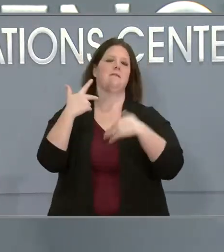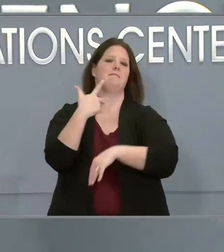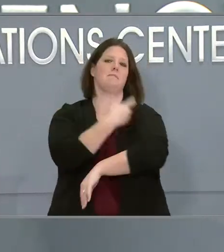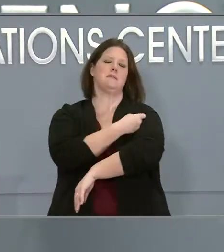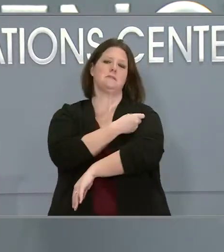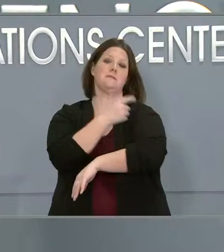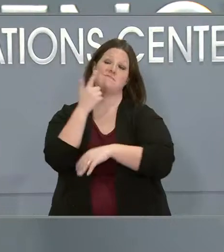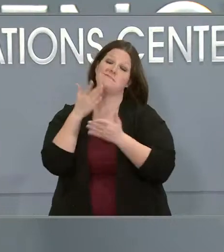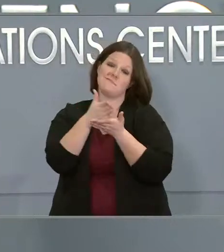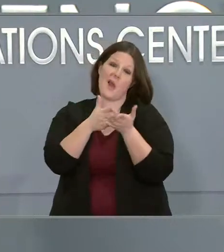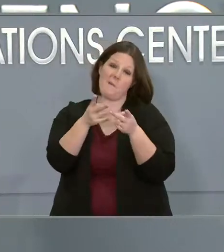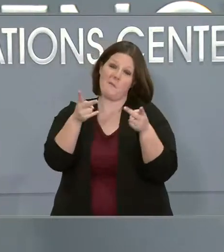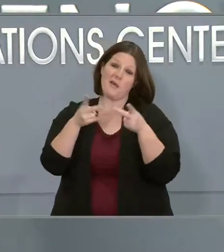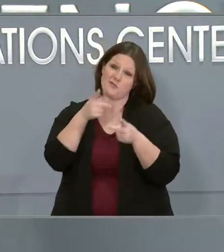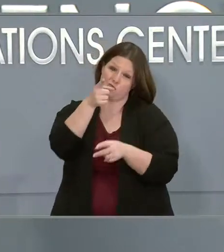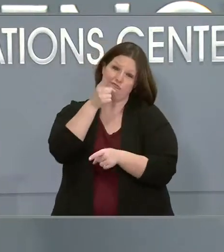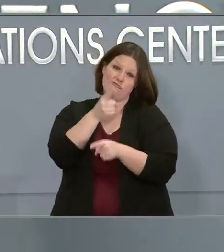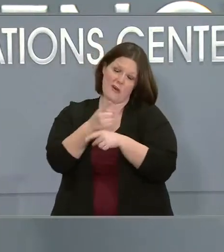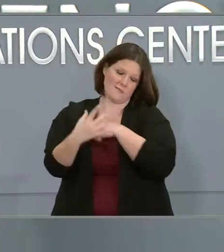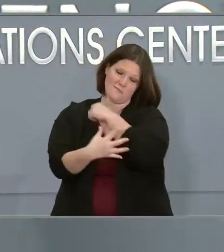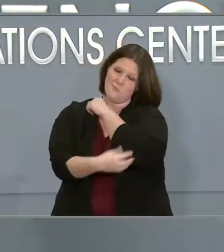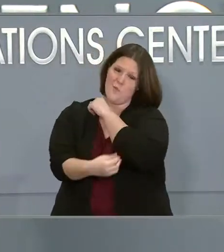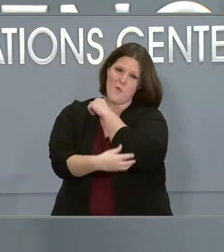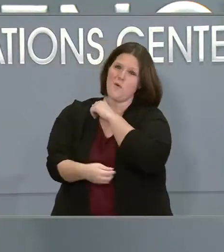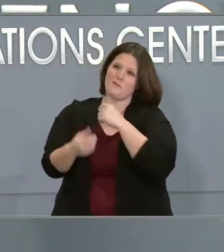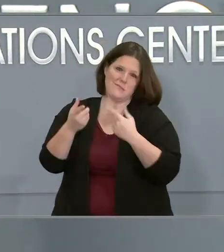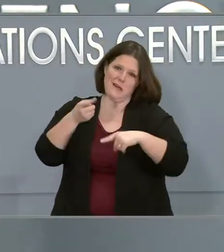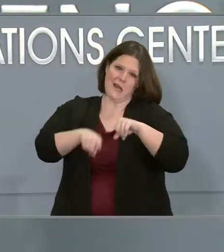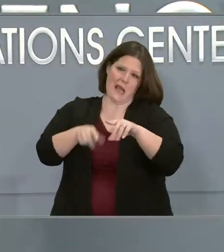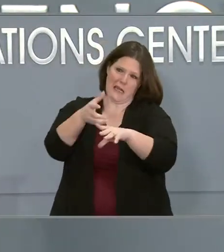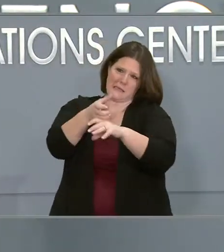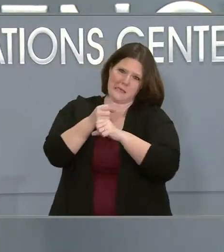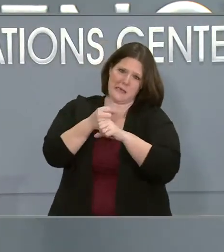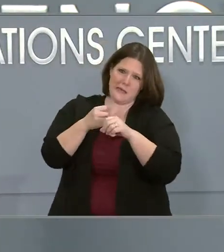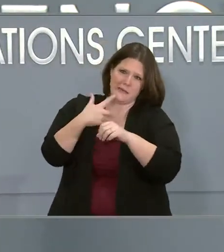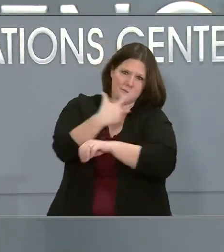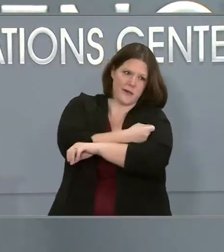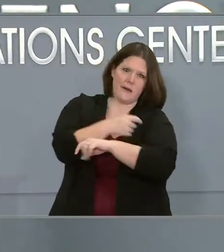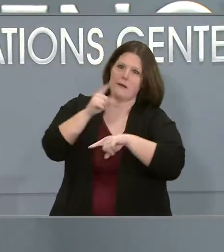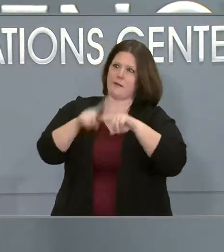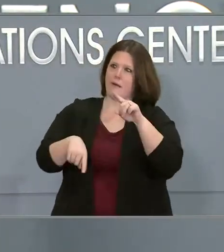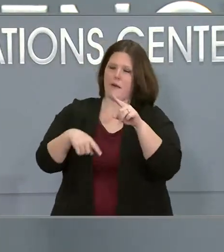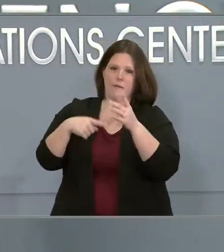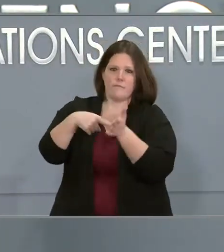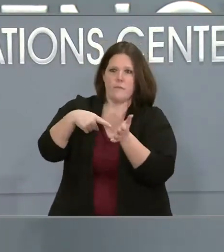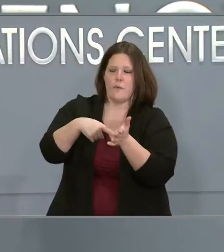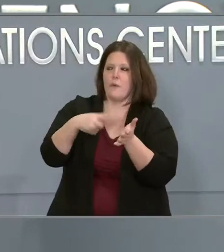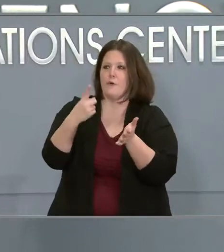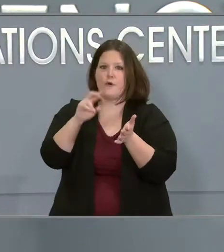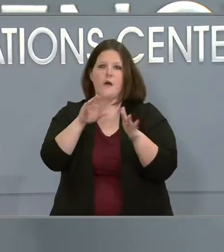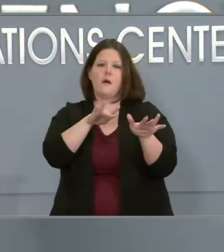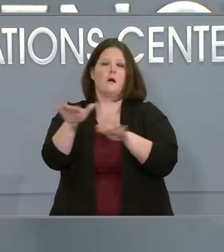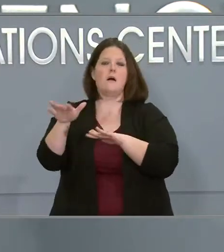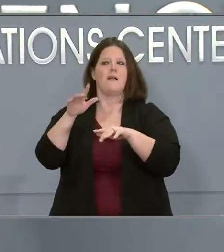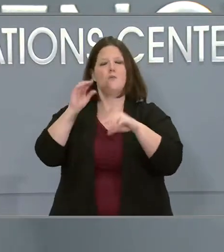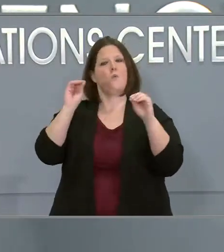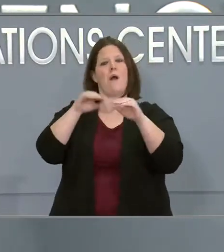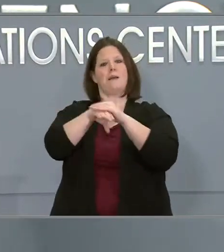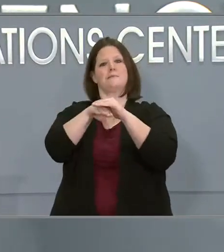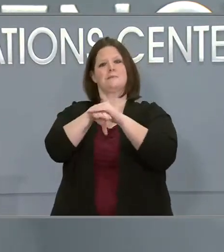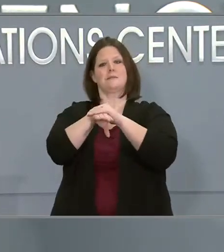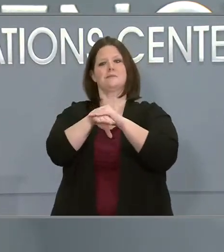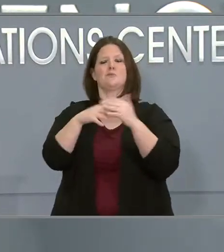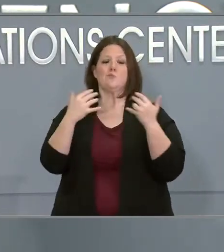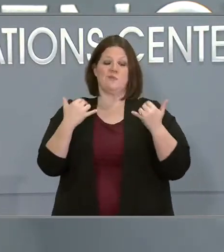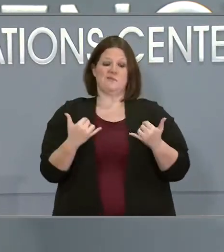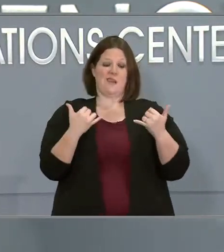places, unfortunately, around the world who don't have that same kind of access to protect themselves. So let's take advantage of the amazing resources, the